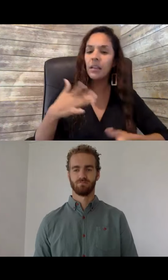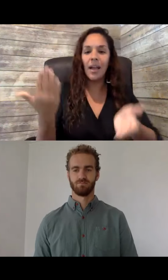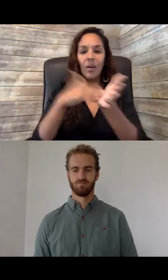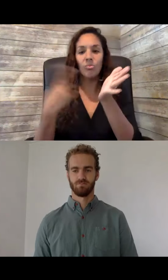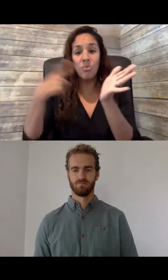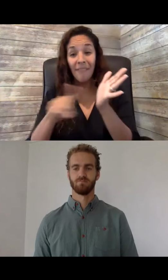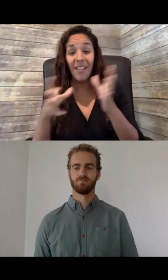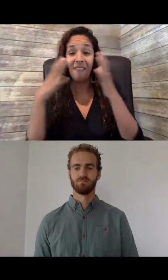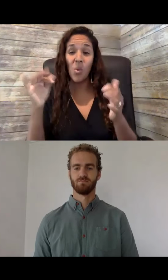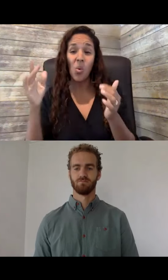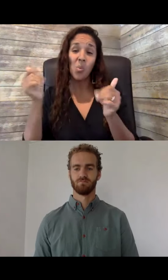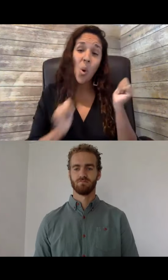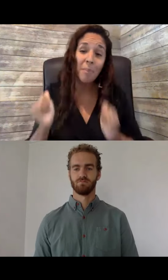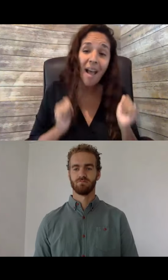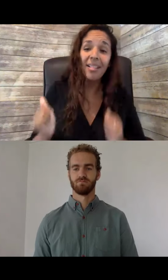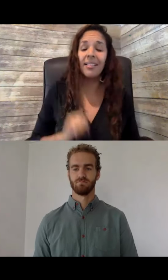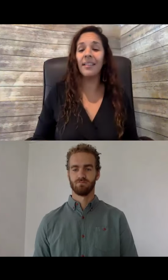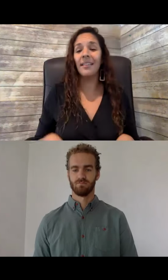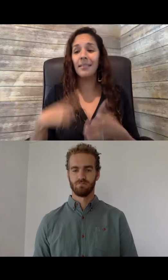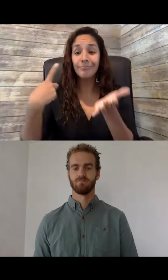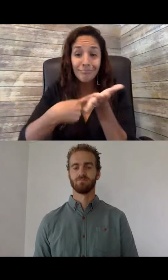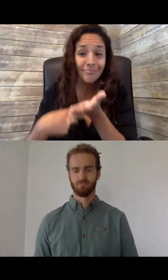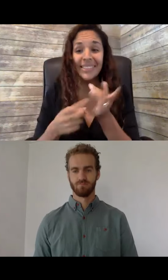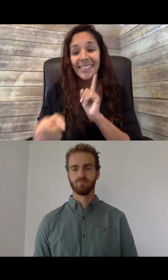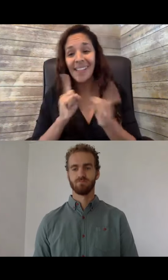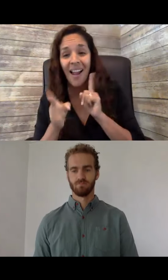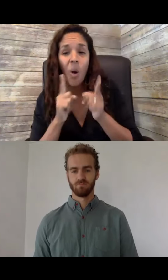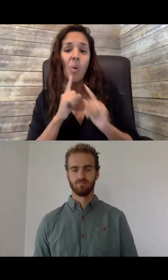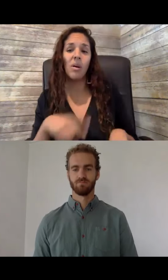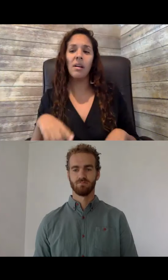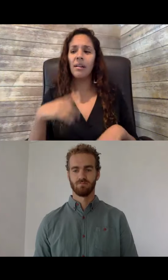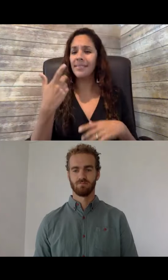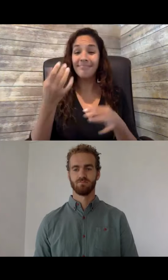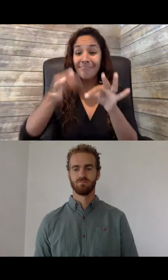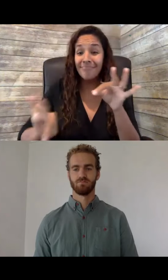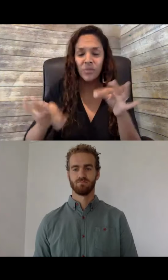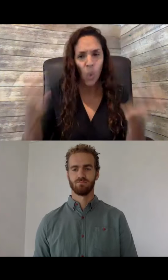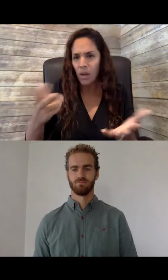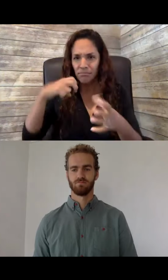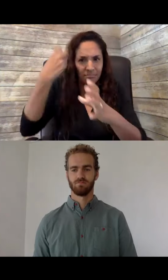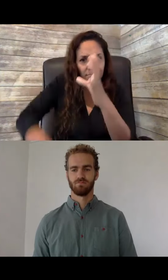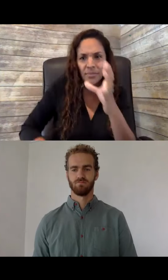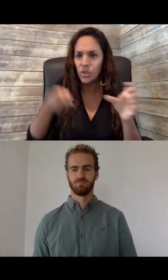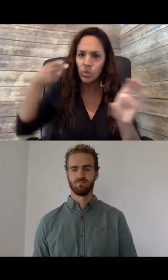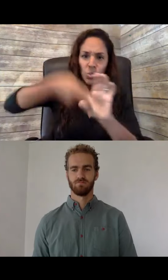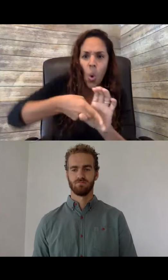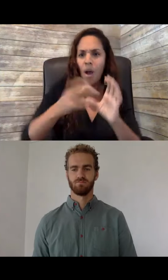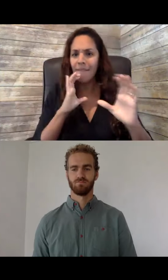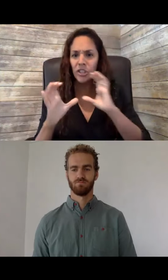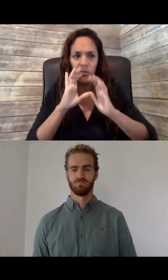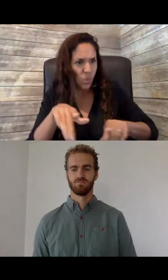not others, have that discussion. It reflects a lot of, with role modeling, a lot of dialogue. It's